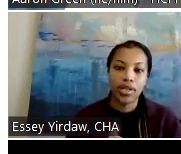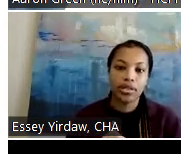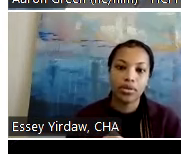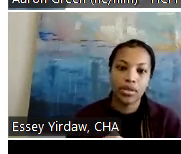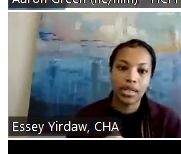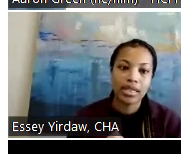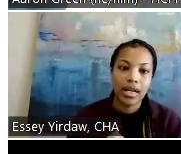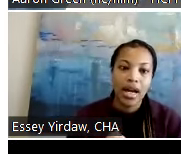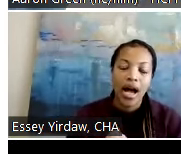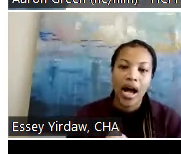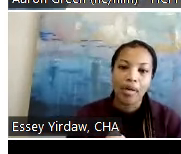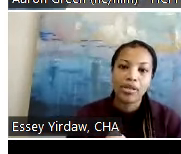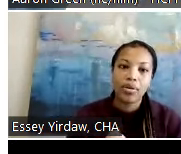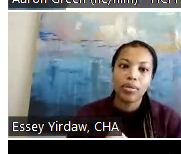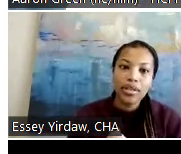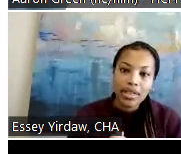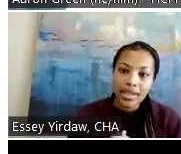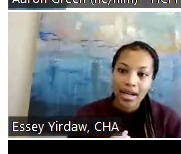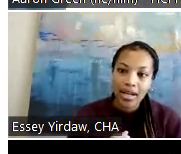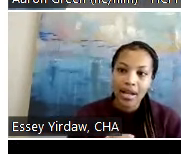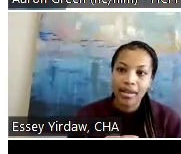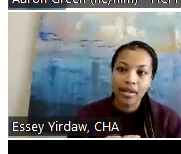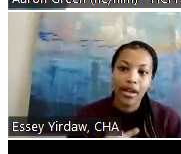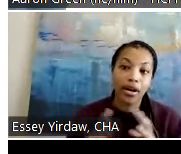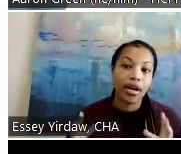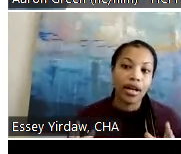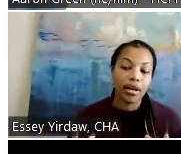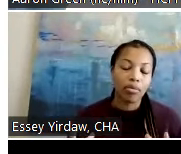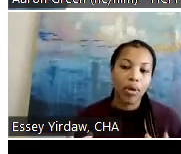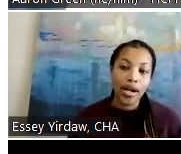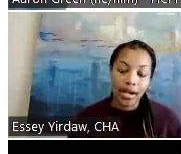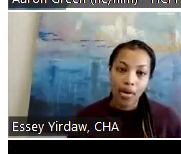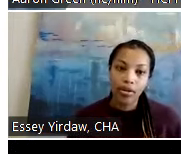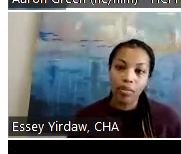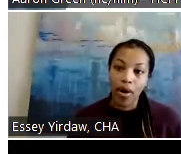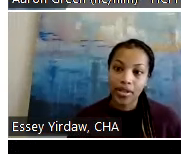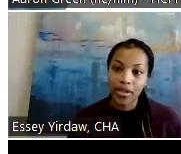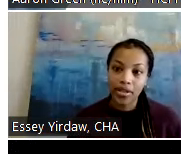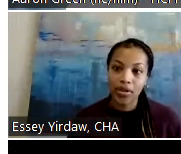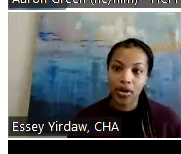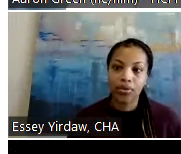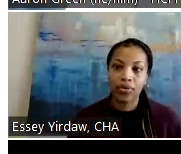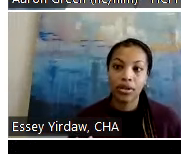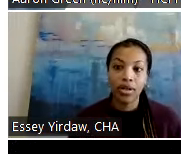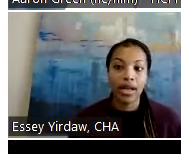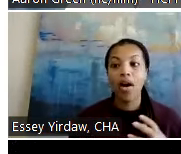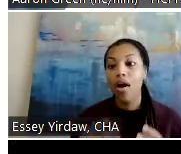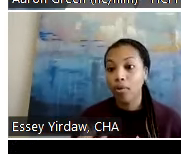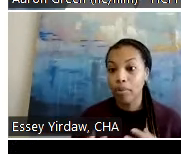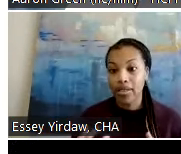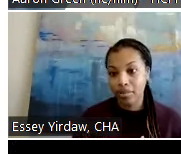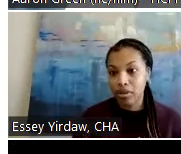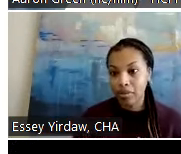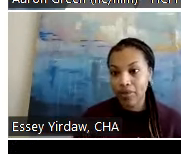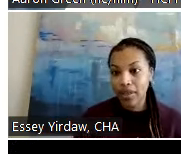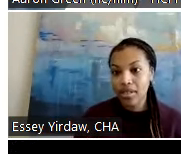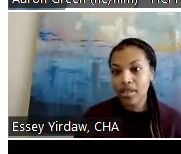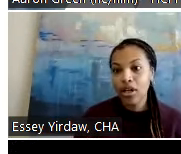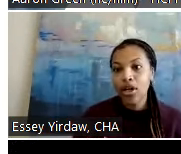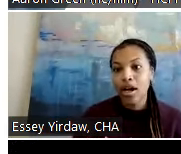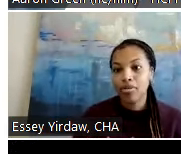can address those needs. So really excited. I think they are right now in the process of figuring out how to best